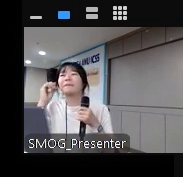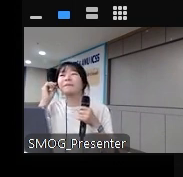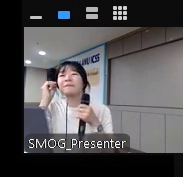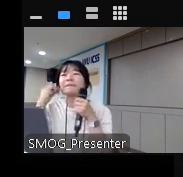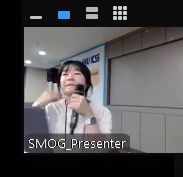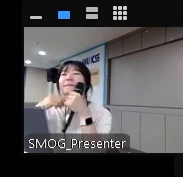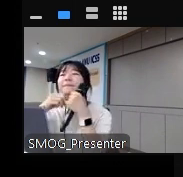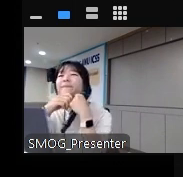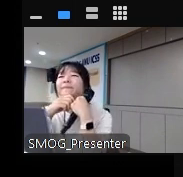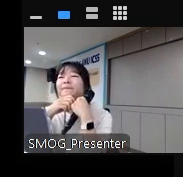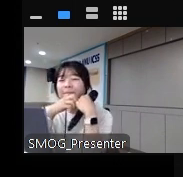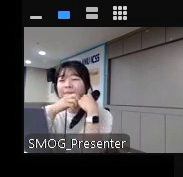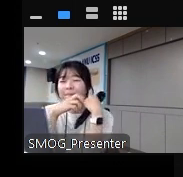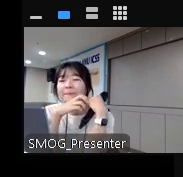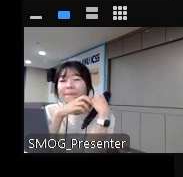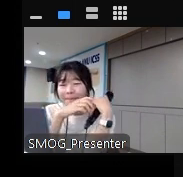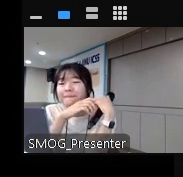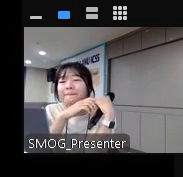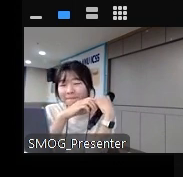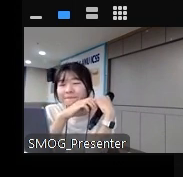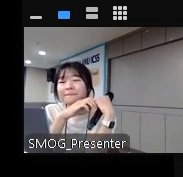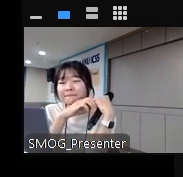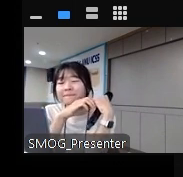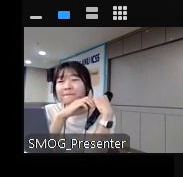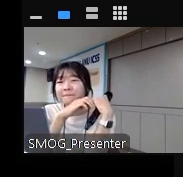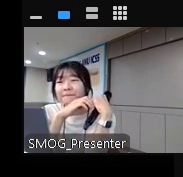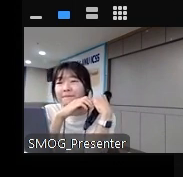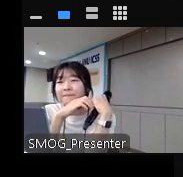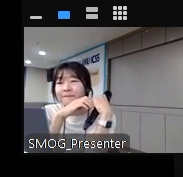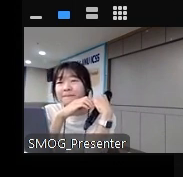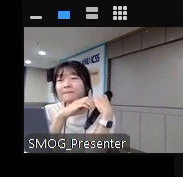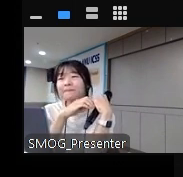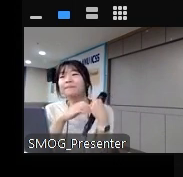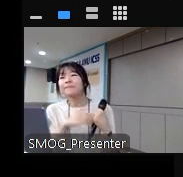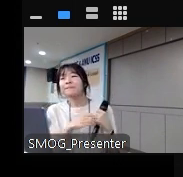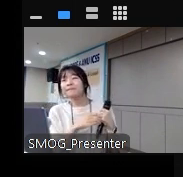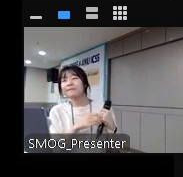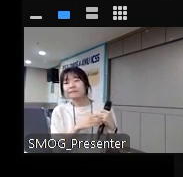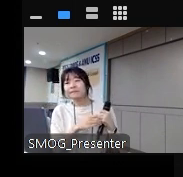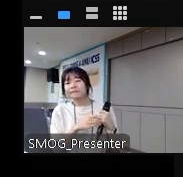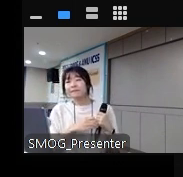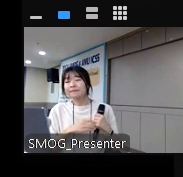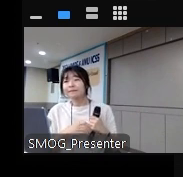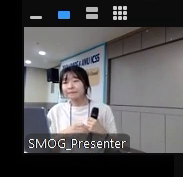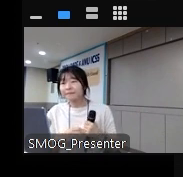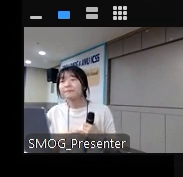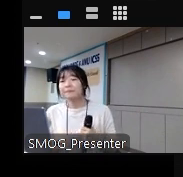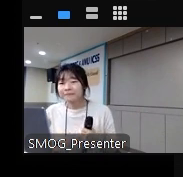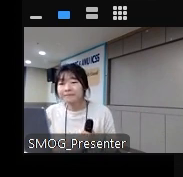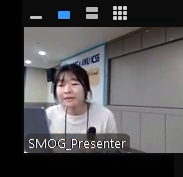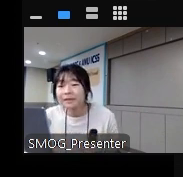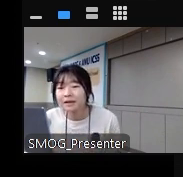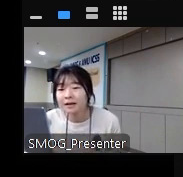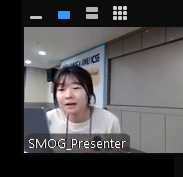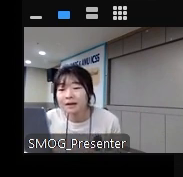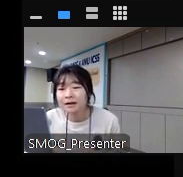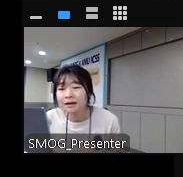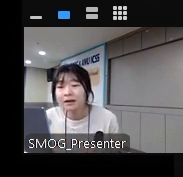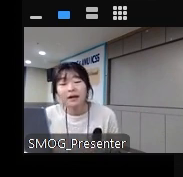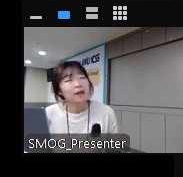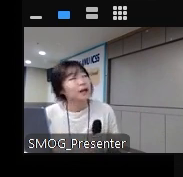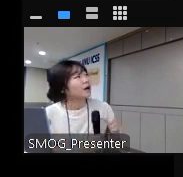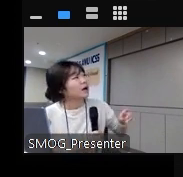the middle set is the two reference. There's two characters in the